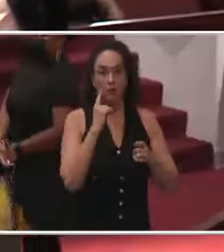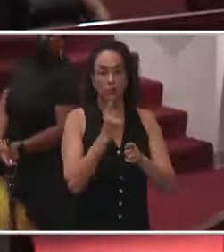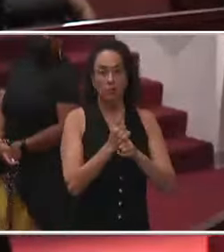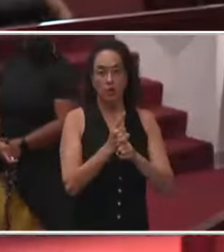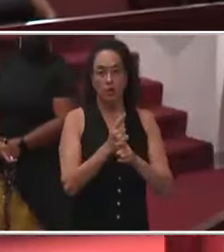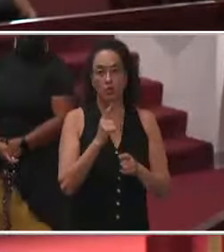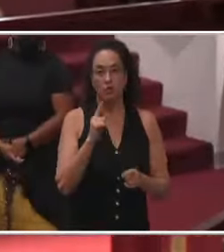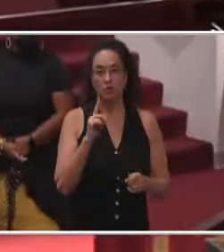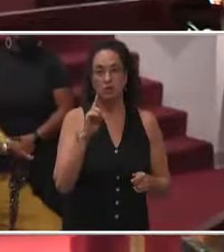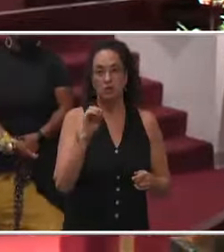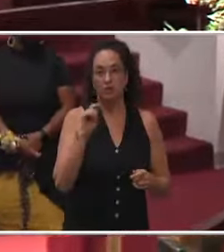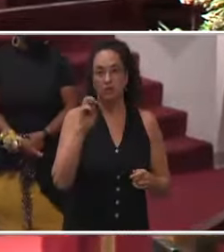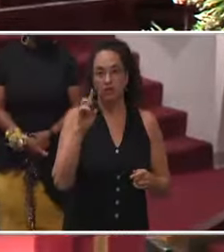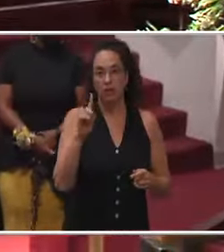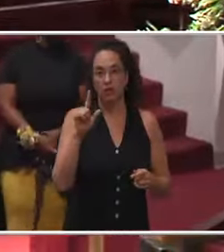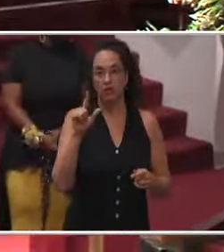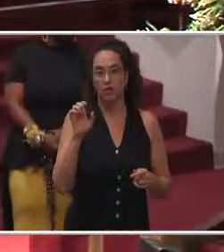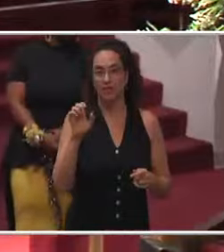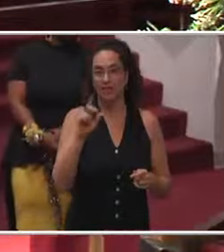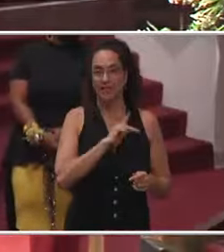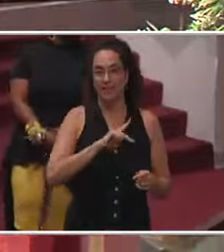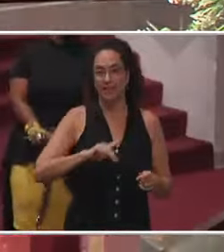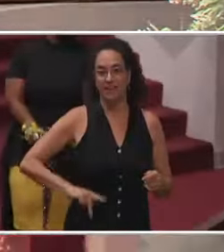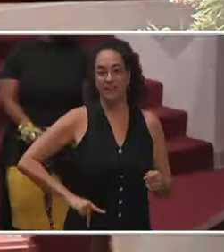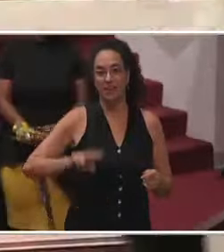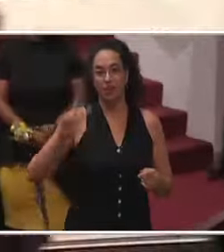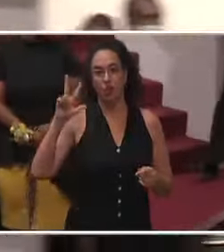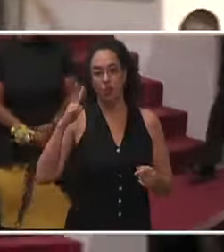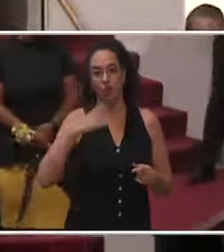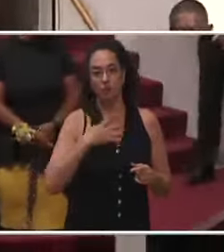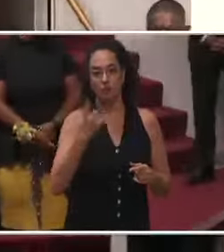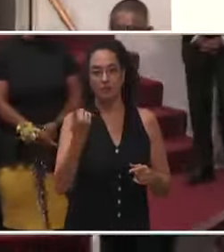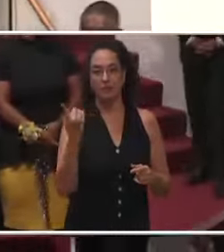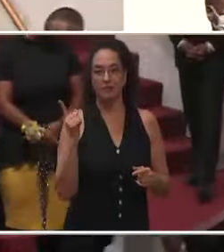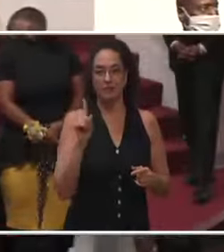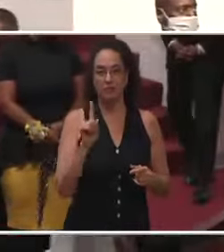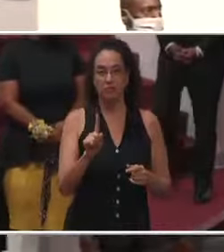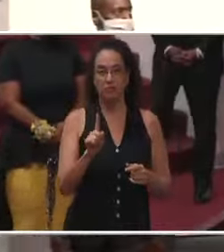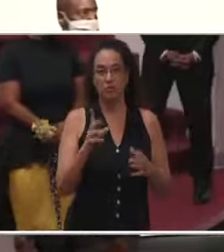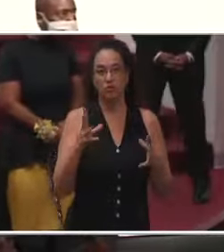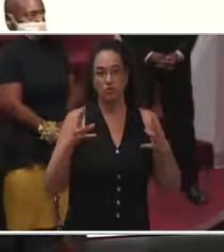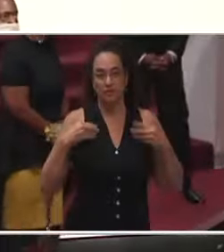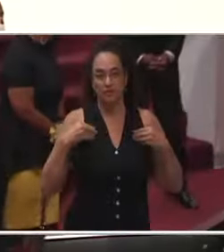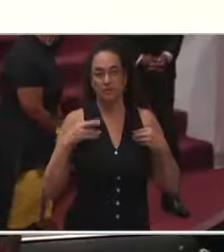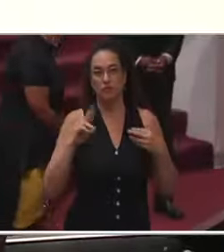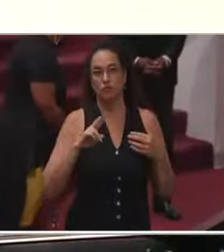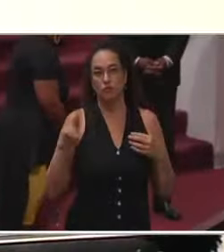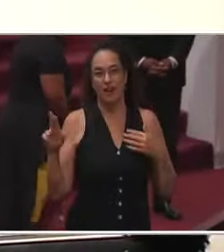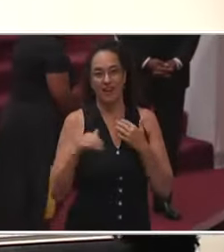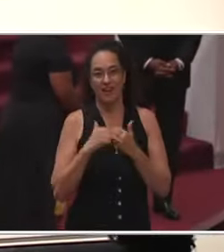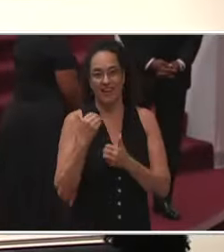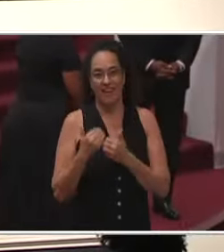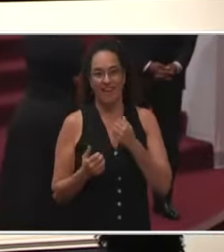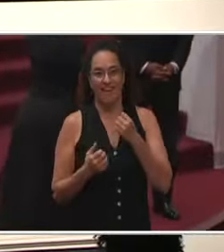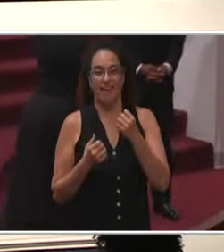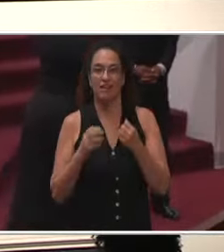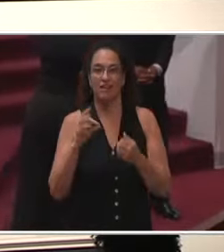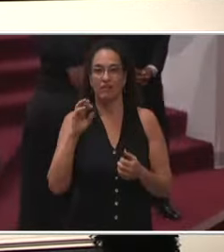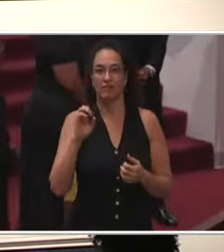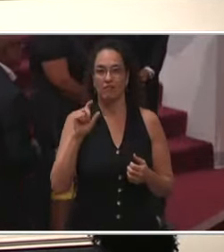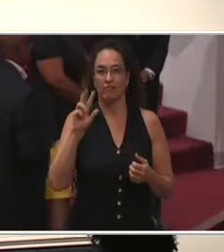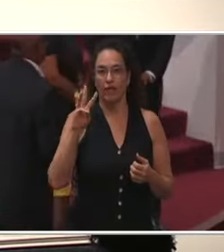Lee King III, please come forward to receive the right hand of fellowship. Donald was baptized this morning, and please bring your